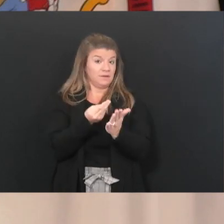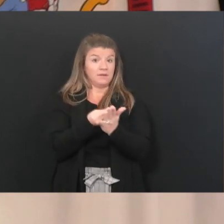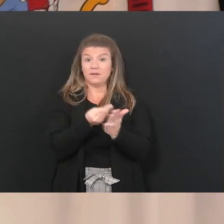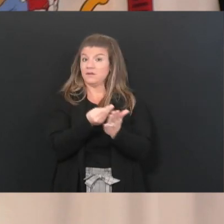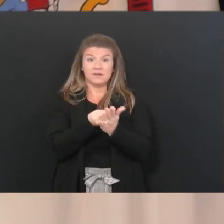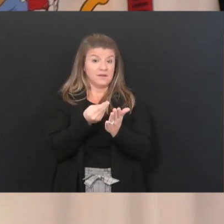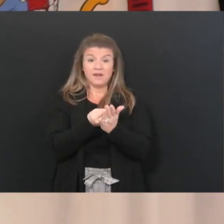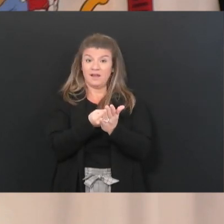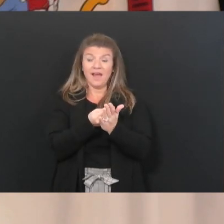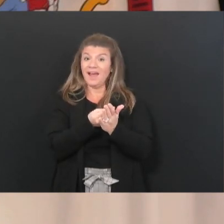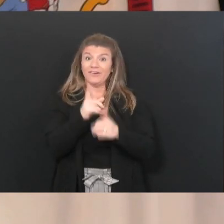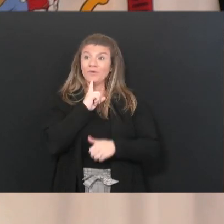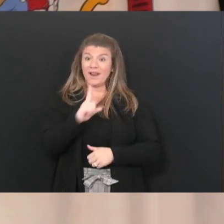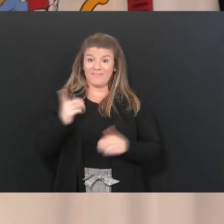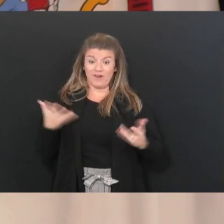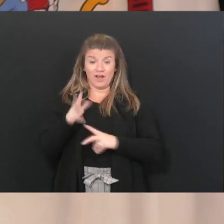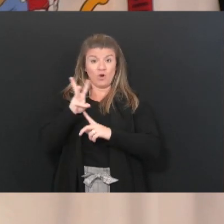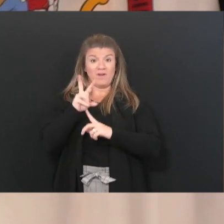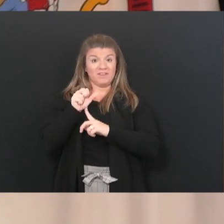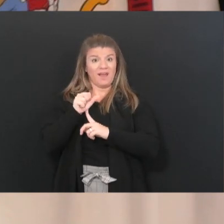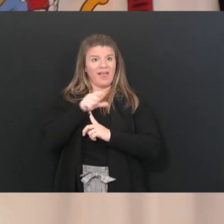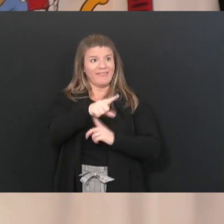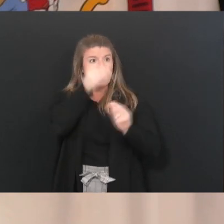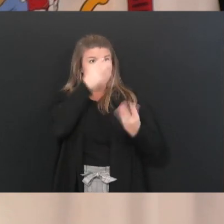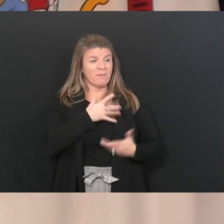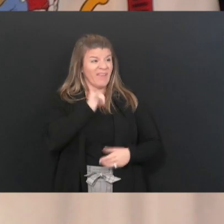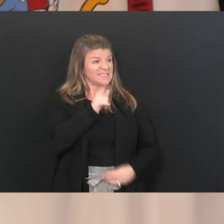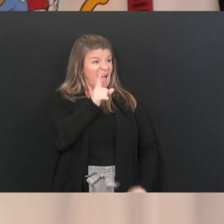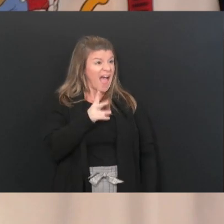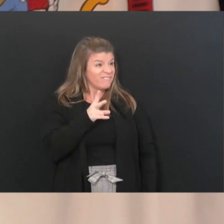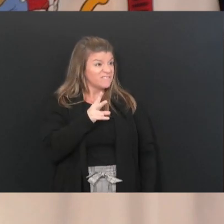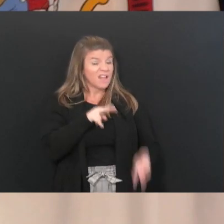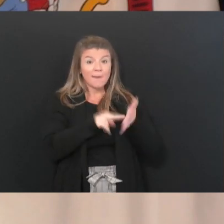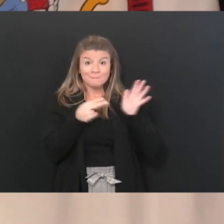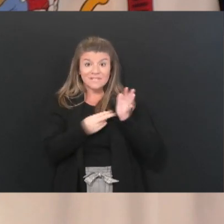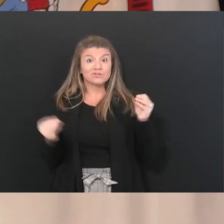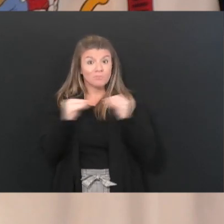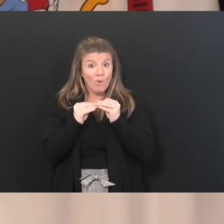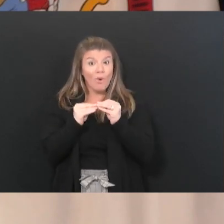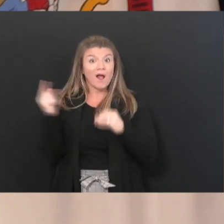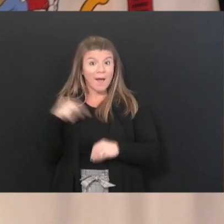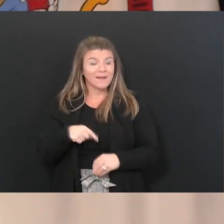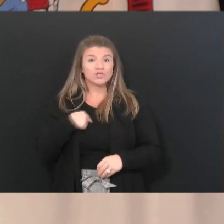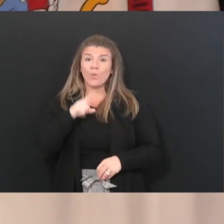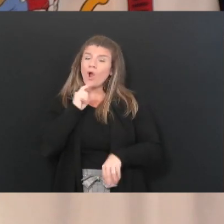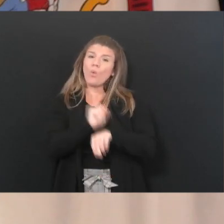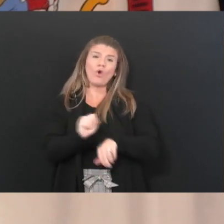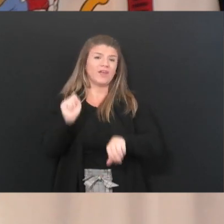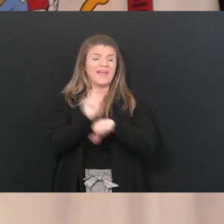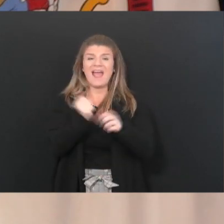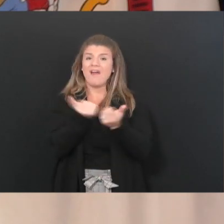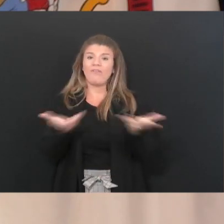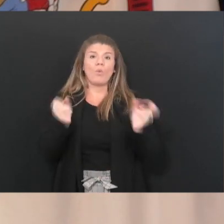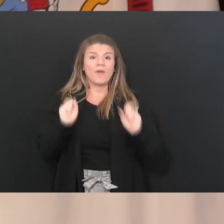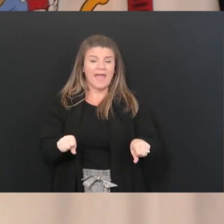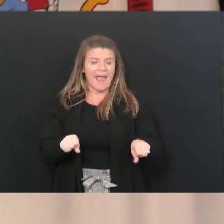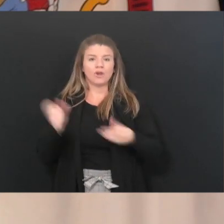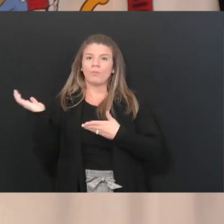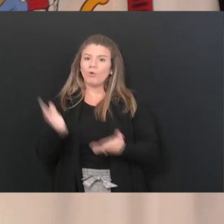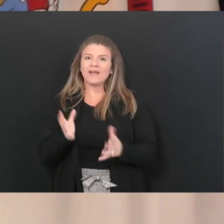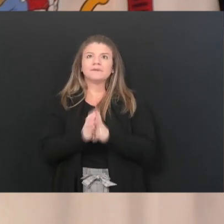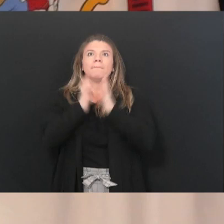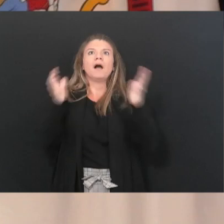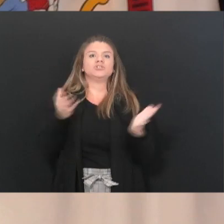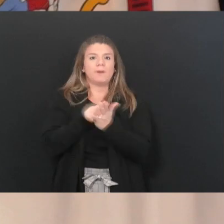in the University of West Virginia, and they said that's only half, and there's more to come. We're working it in every way to bring every dollar to this state you can